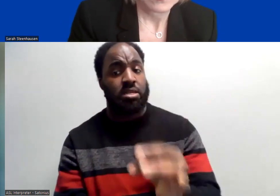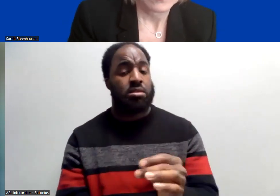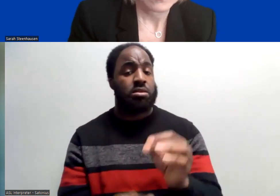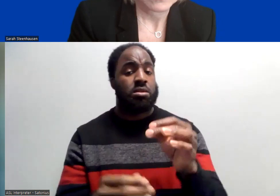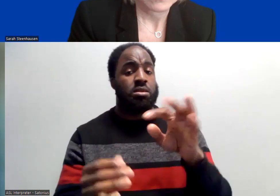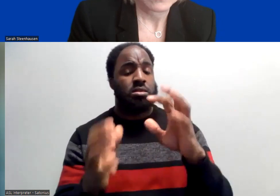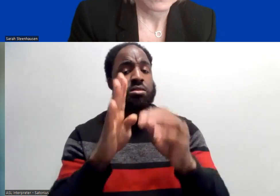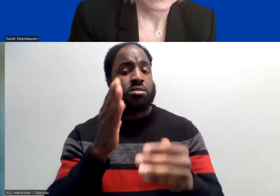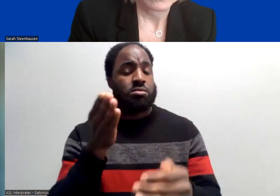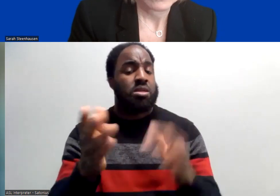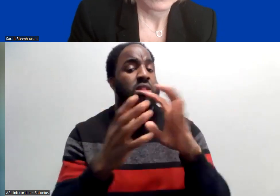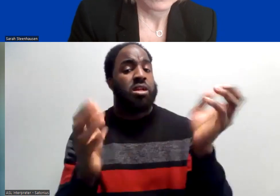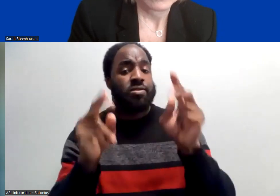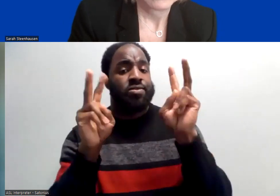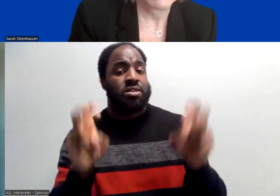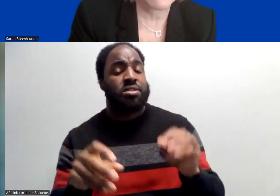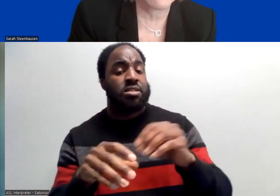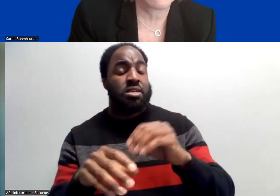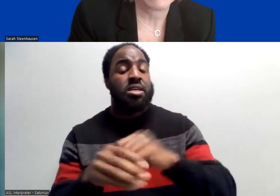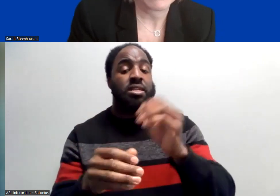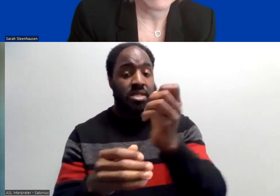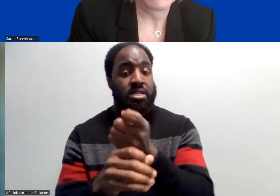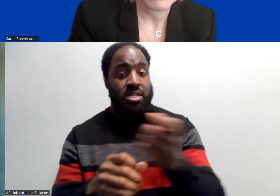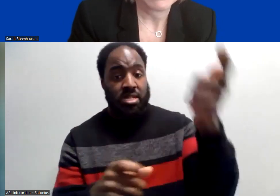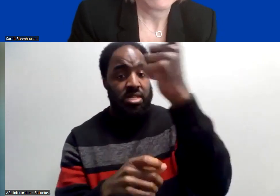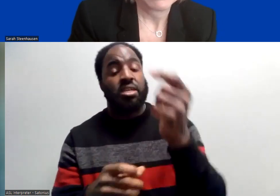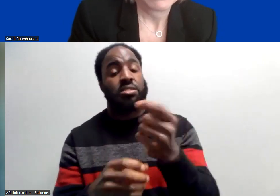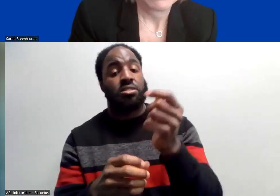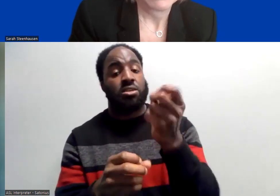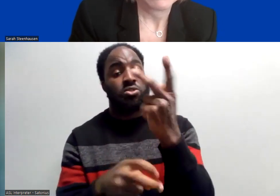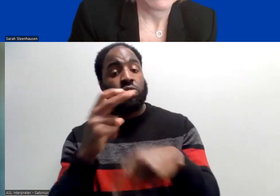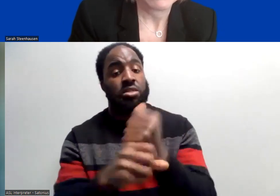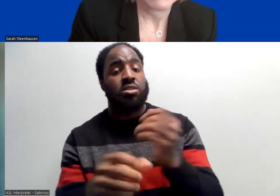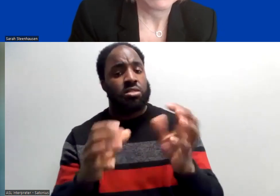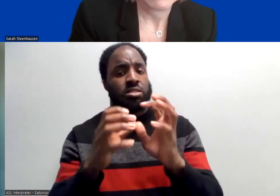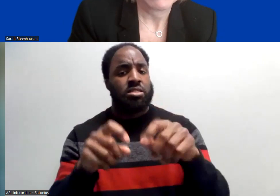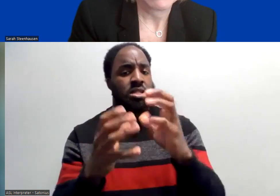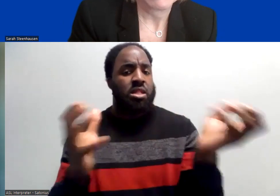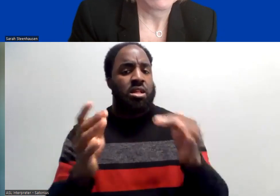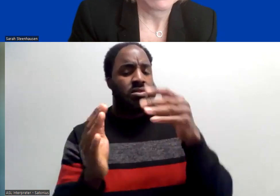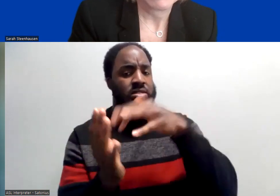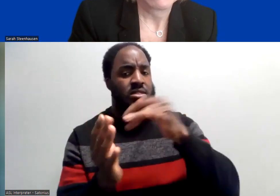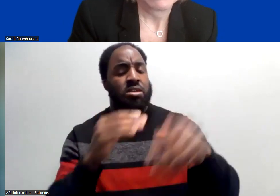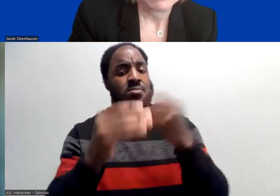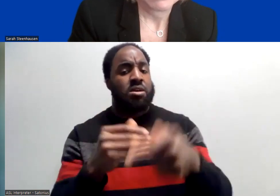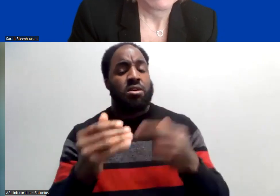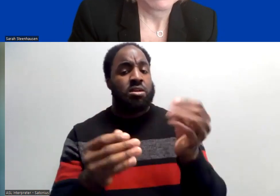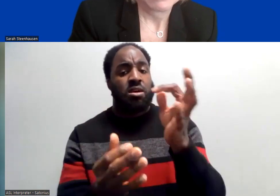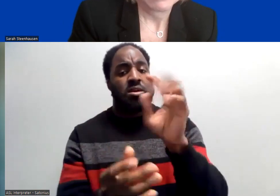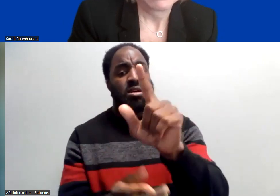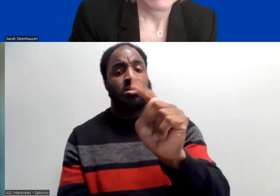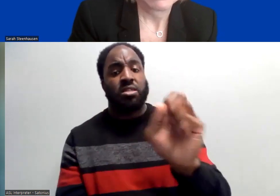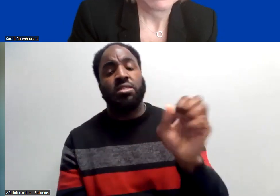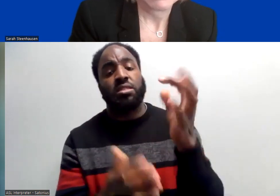there's been a lot of analysis the next couple of years. We know that there's more analysis that needs to happen about LTSS financing. And we're really